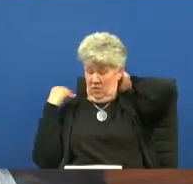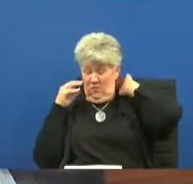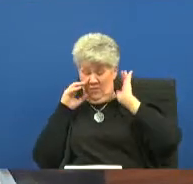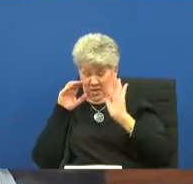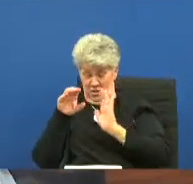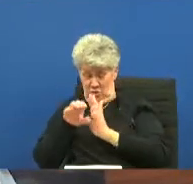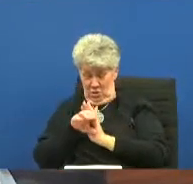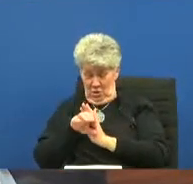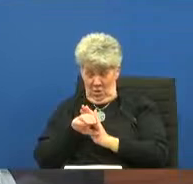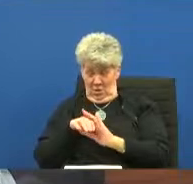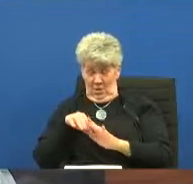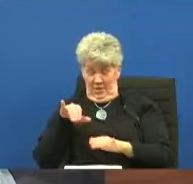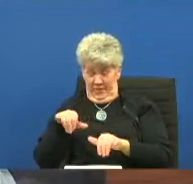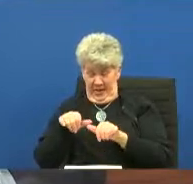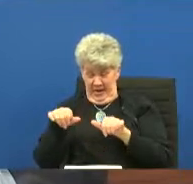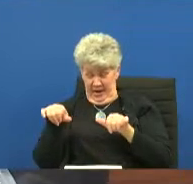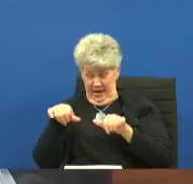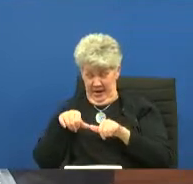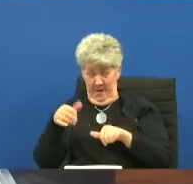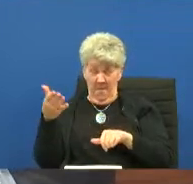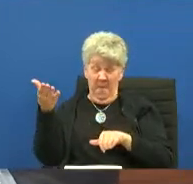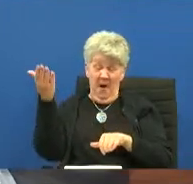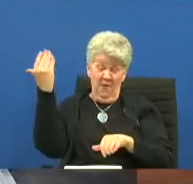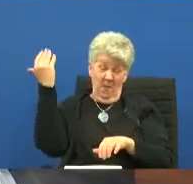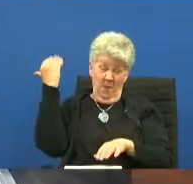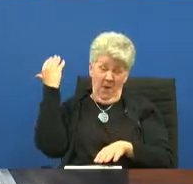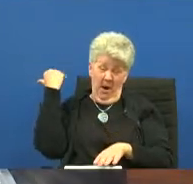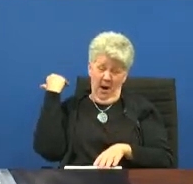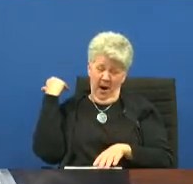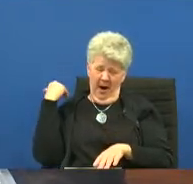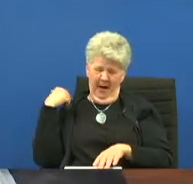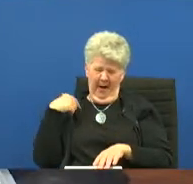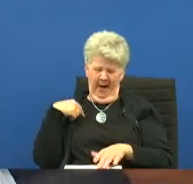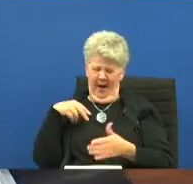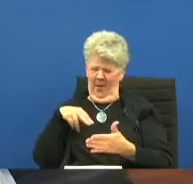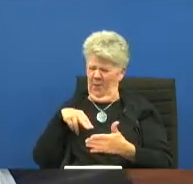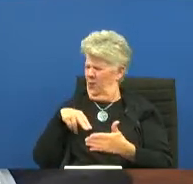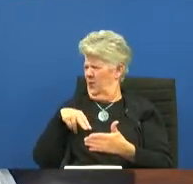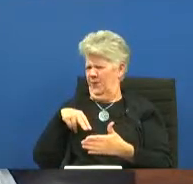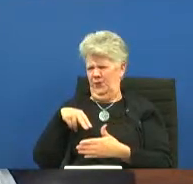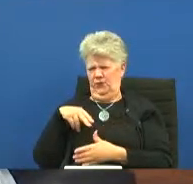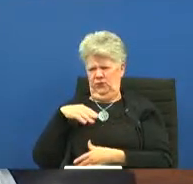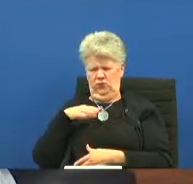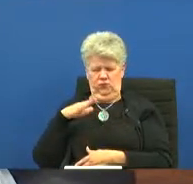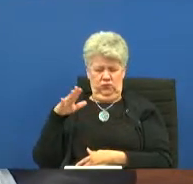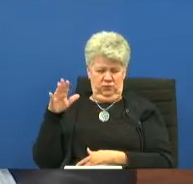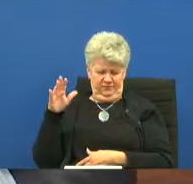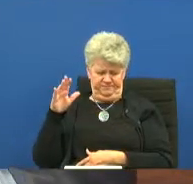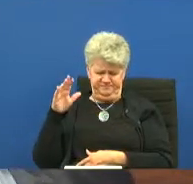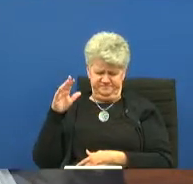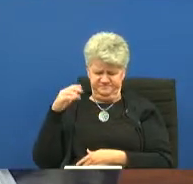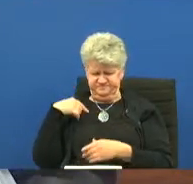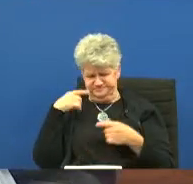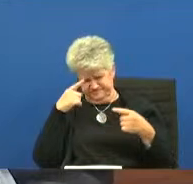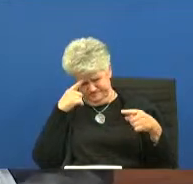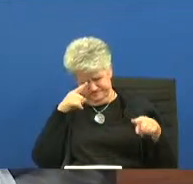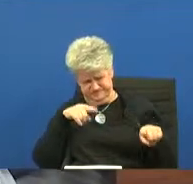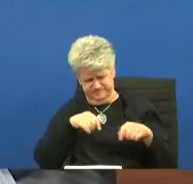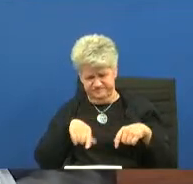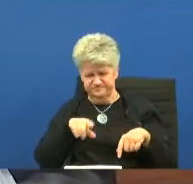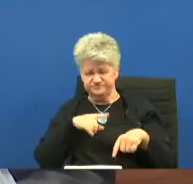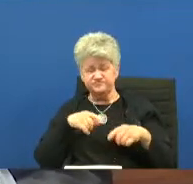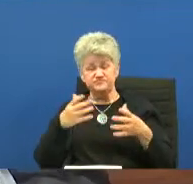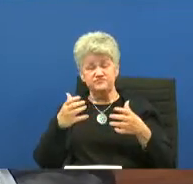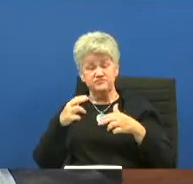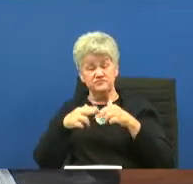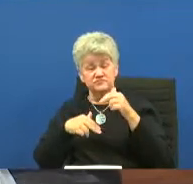the condition of the area and so on and so forth, I have to agree with my colleagues that, when we're trying to rebuild areas